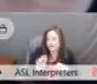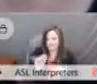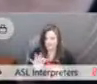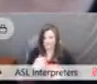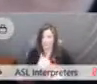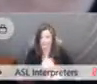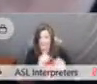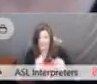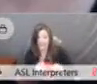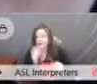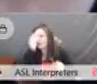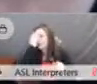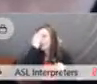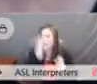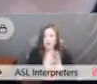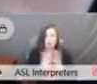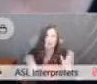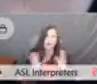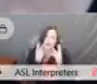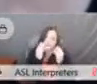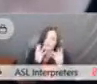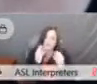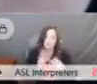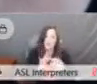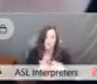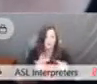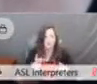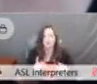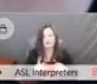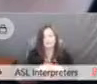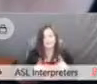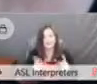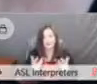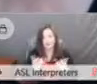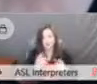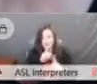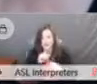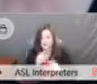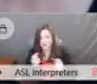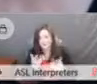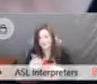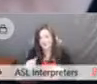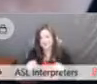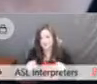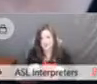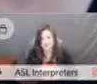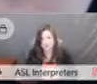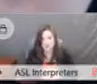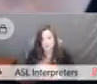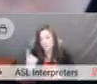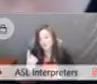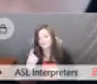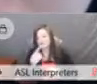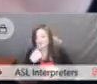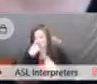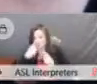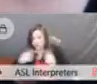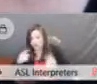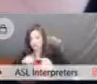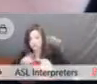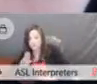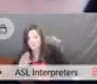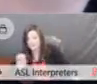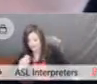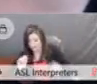there's a lot to be said, but I want to get to as many of these as possible. One person said, I'm allergic to bees. Will I be able to